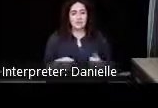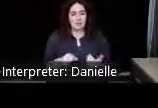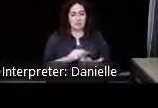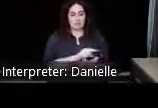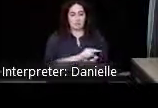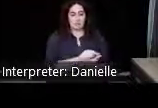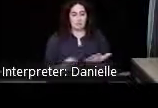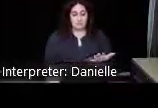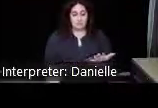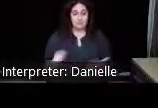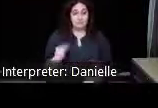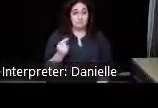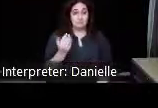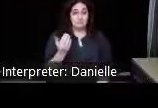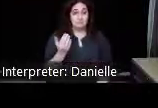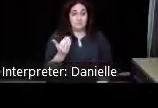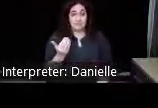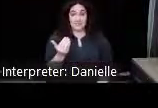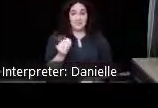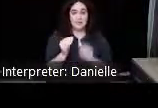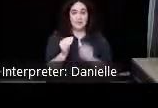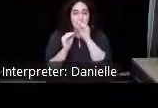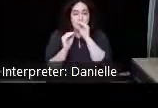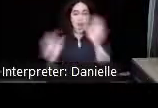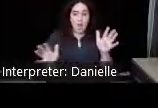one that was fully accessible.